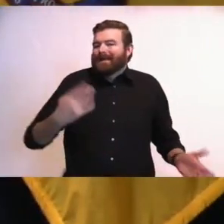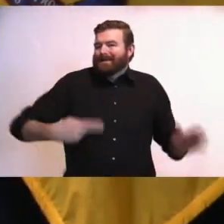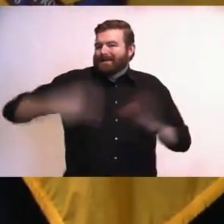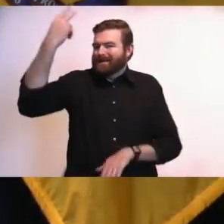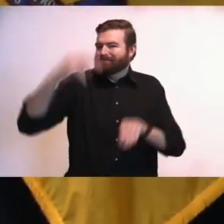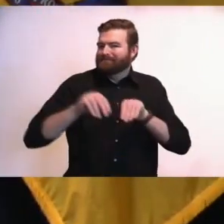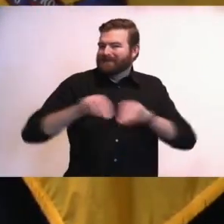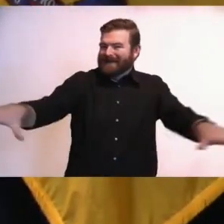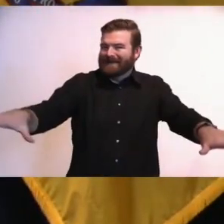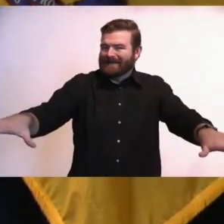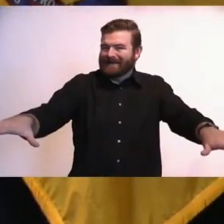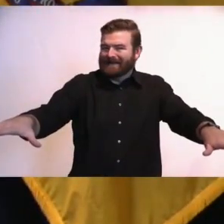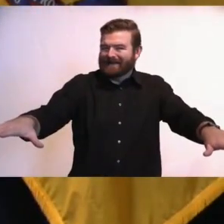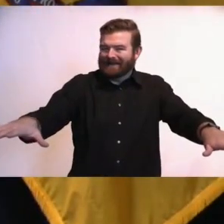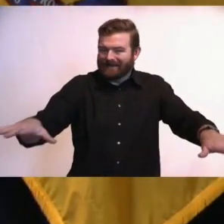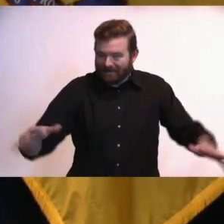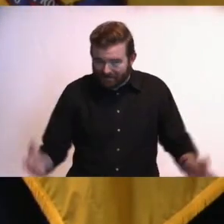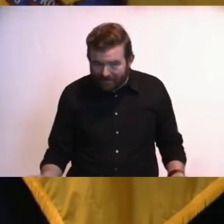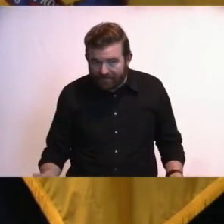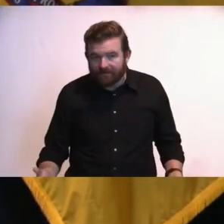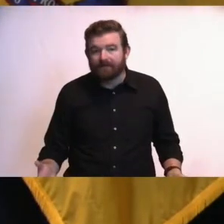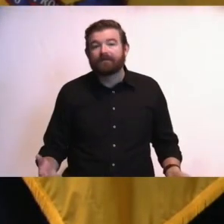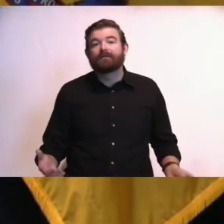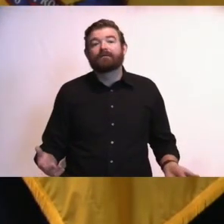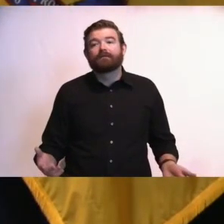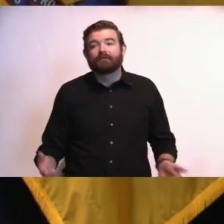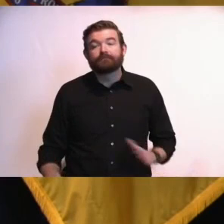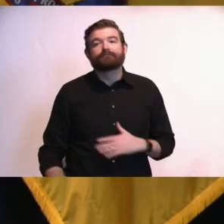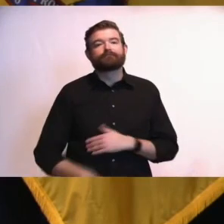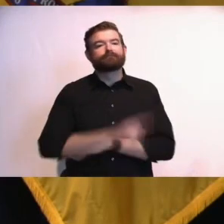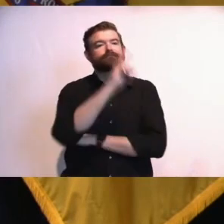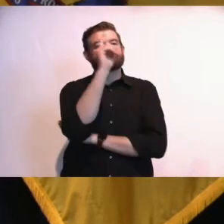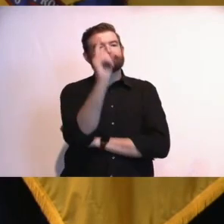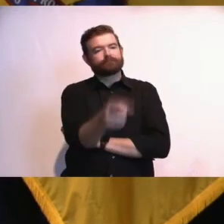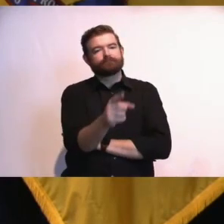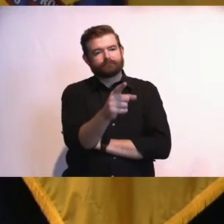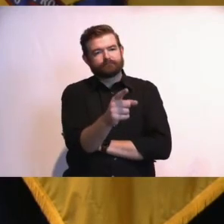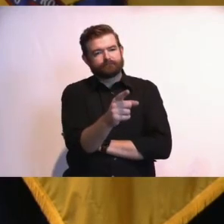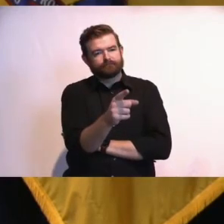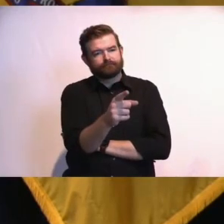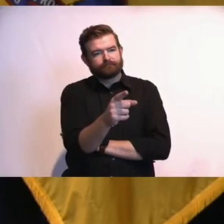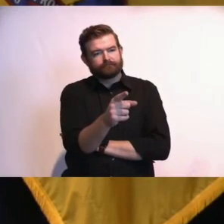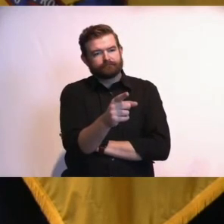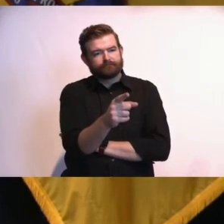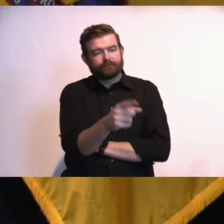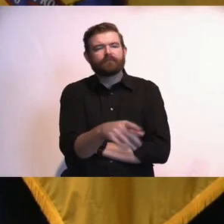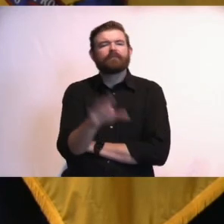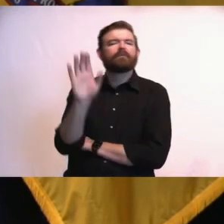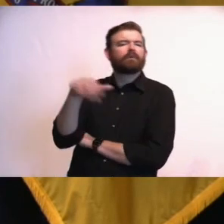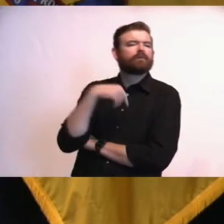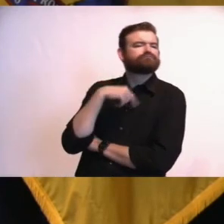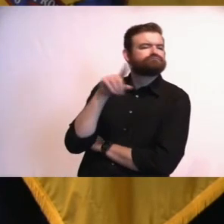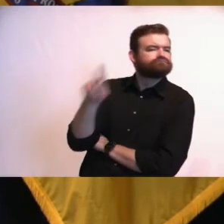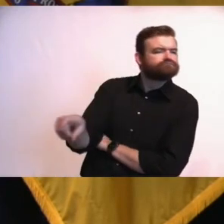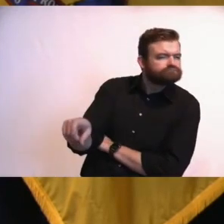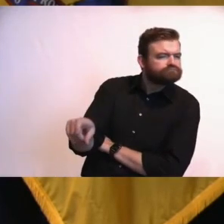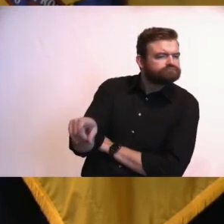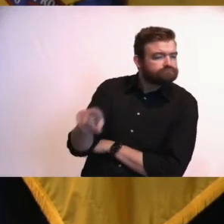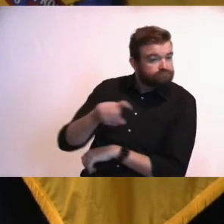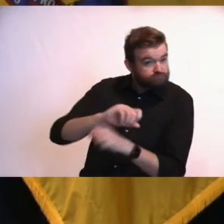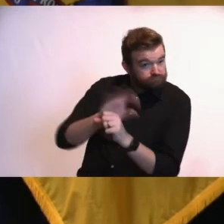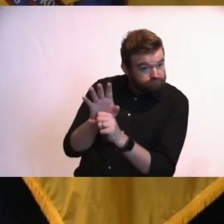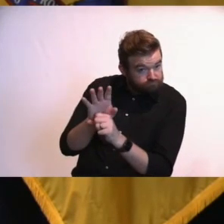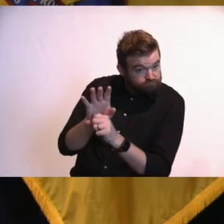afternoon. Commissioner, can you just clarify a little bit on incidental COVID? You just said that 2,963 people